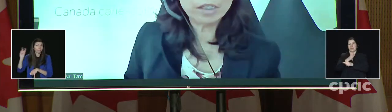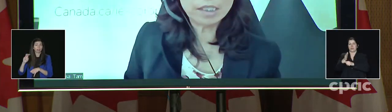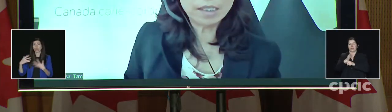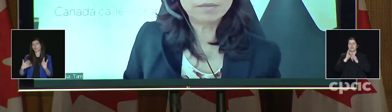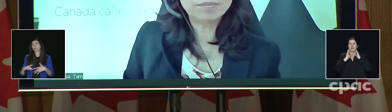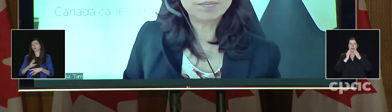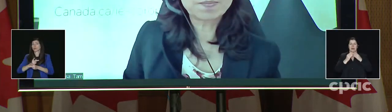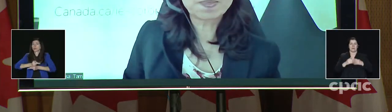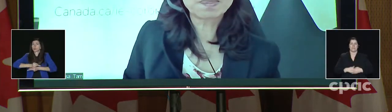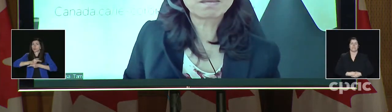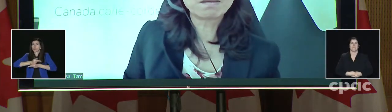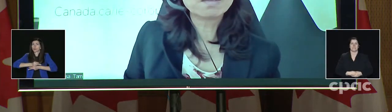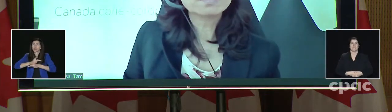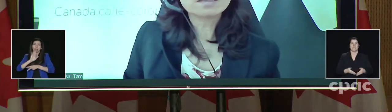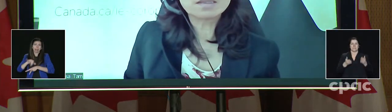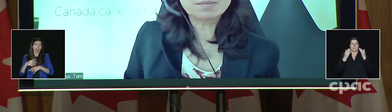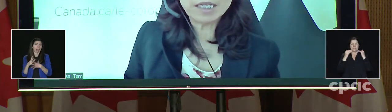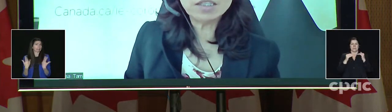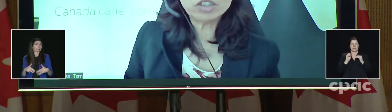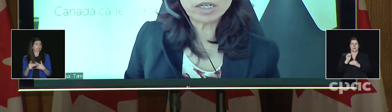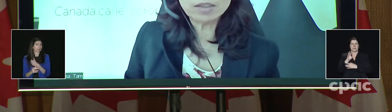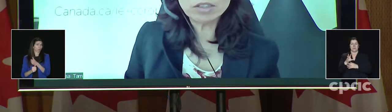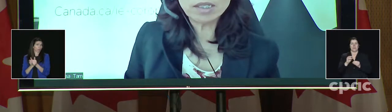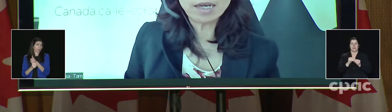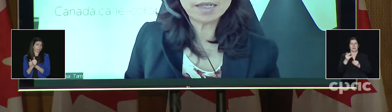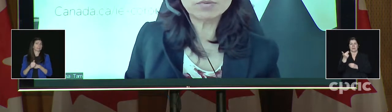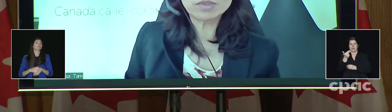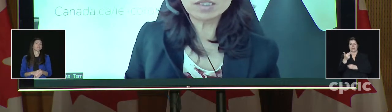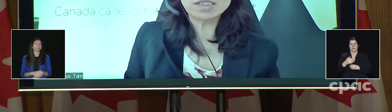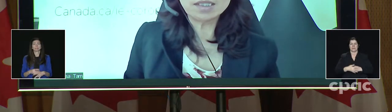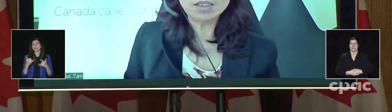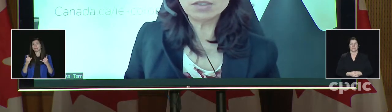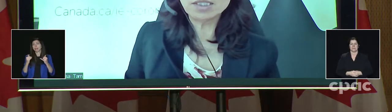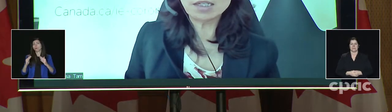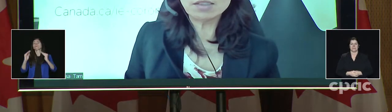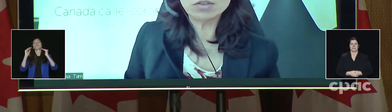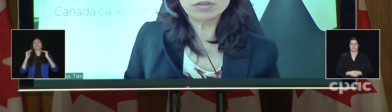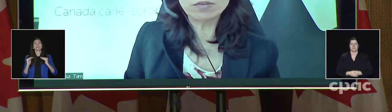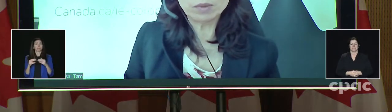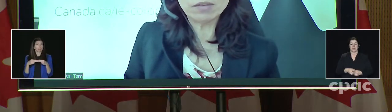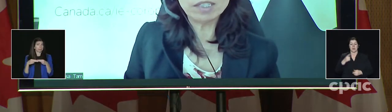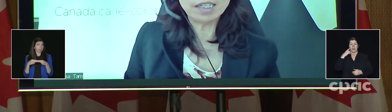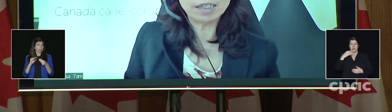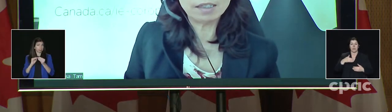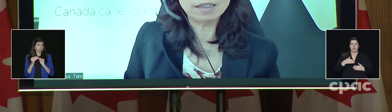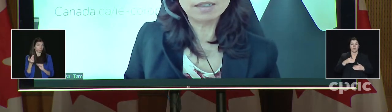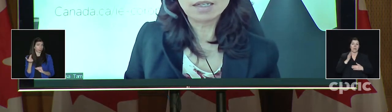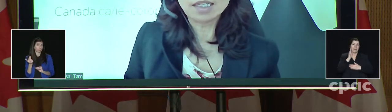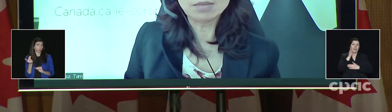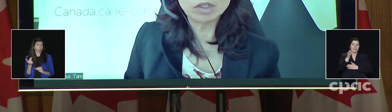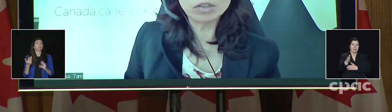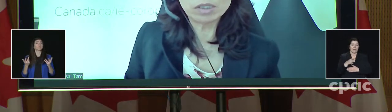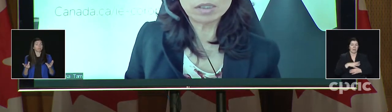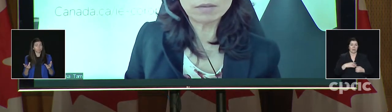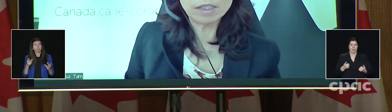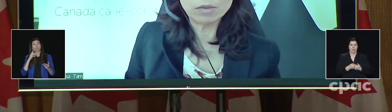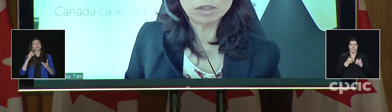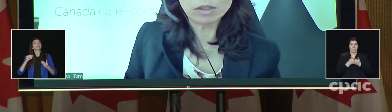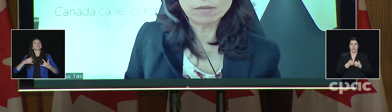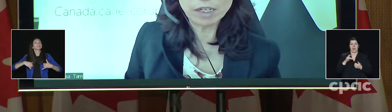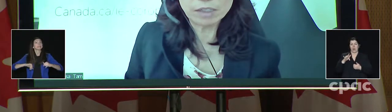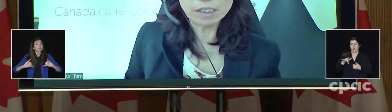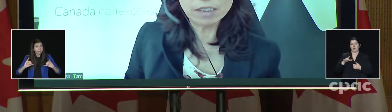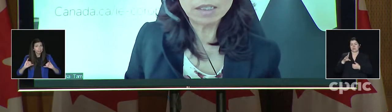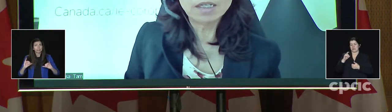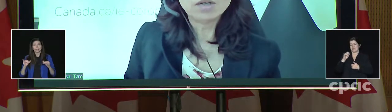Slide 13. Despite the challenges ahead with the continuing Delta-driven wave in Canada and emergence of the